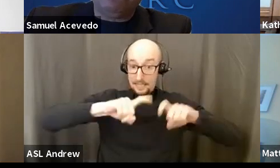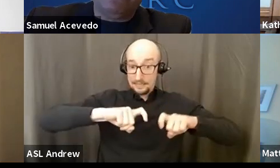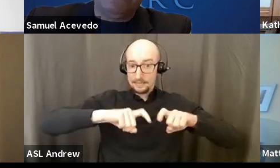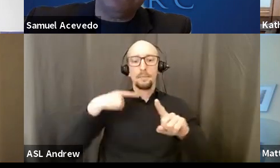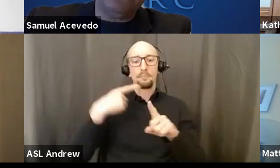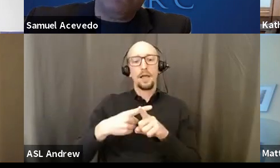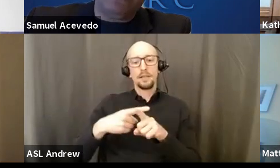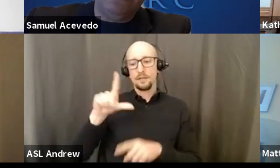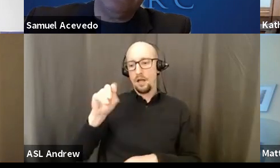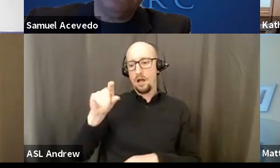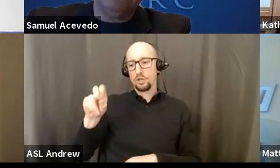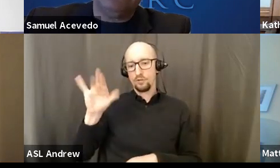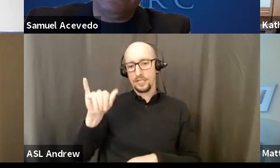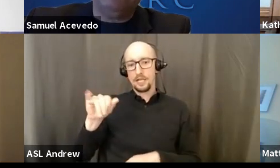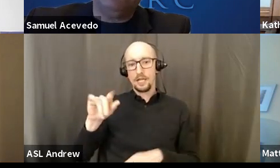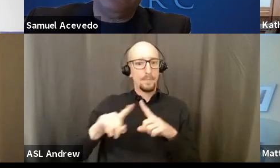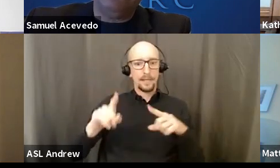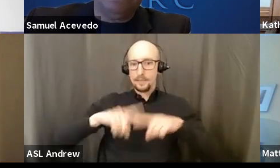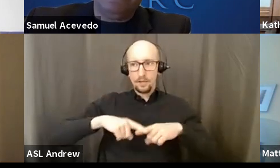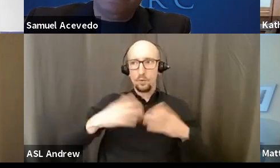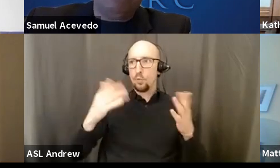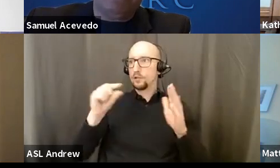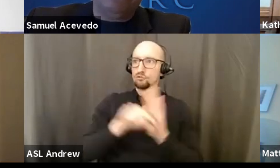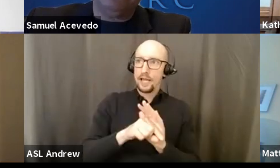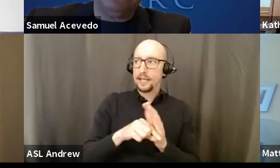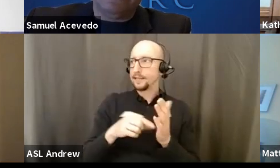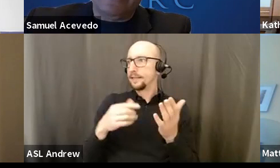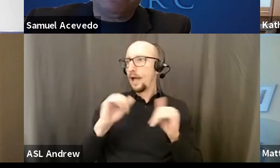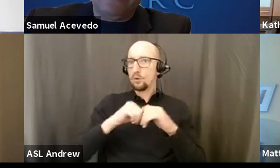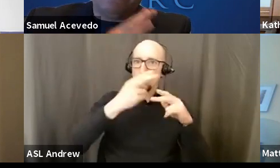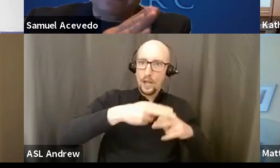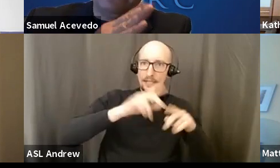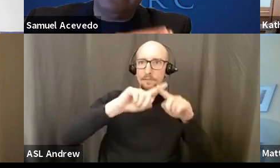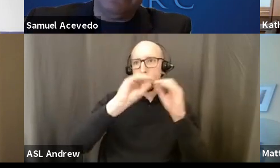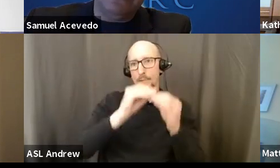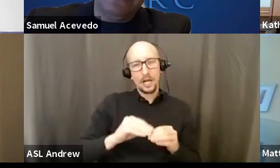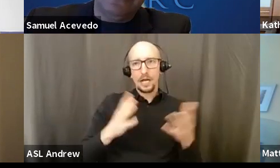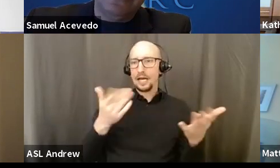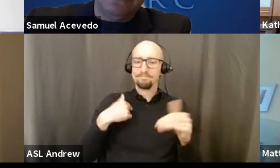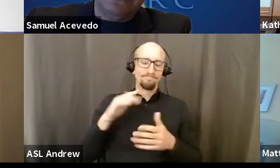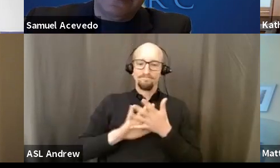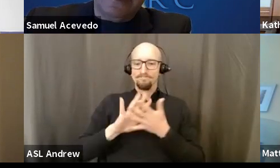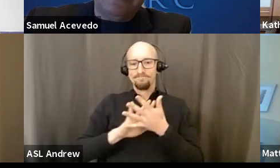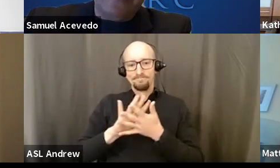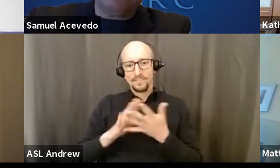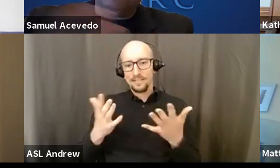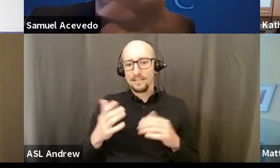which and what grades into what weight to give. But I'd rather